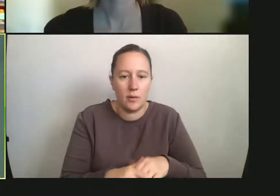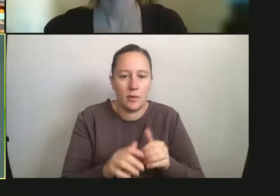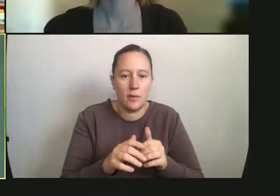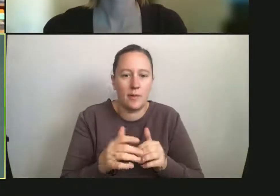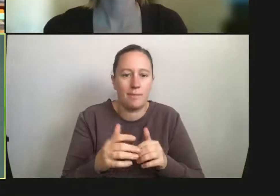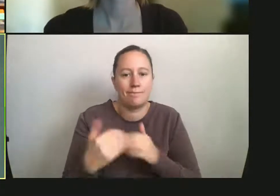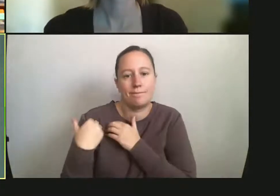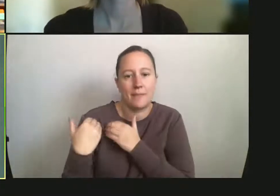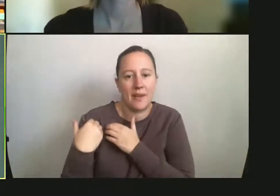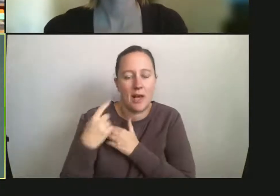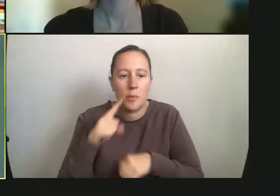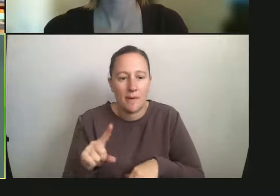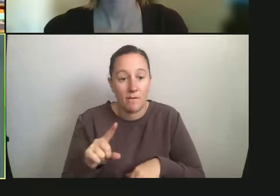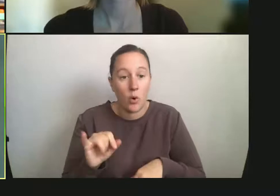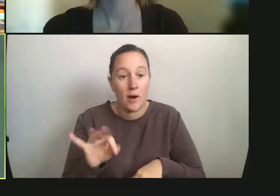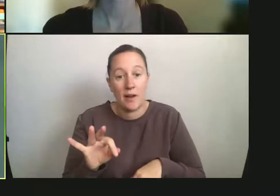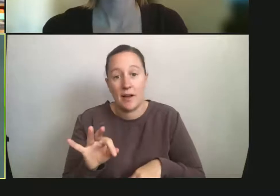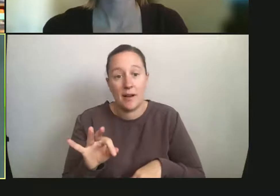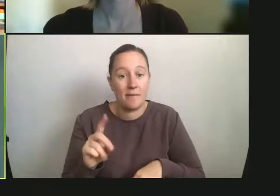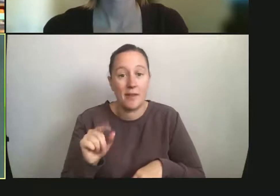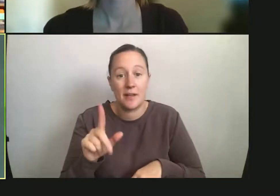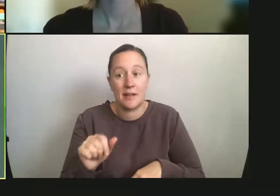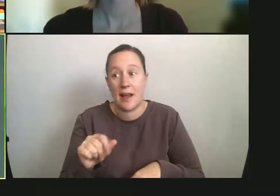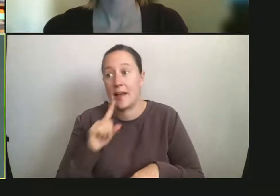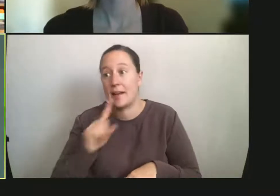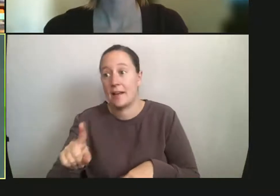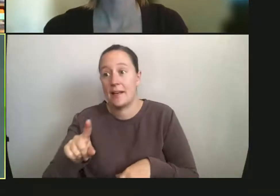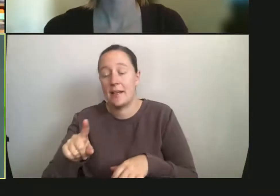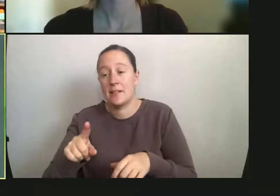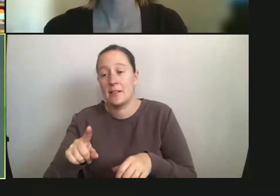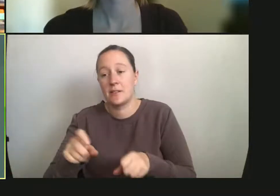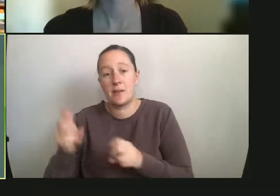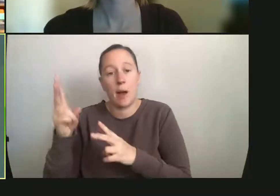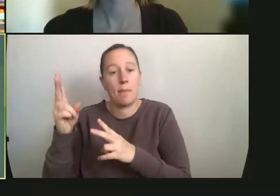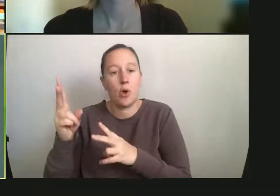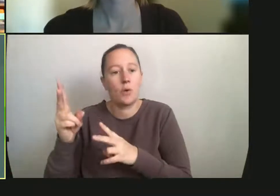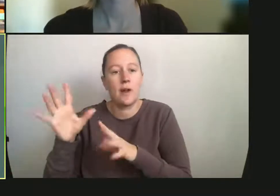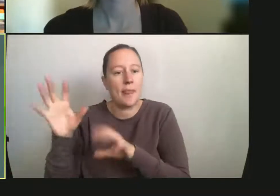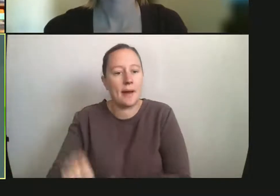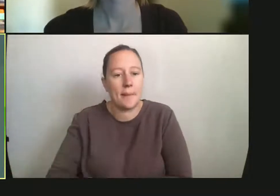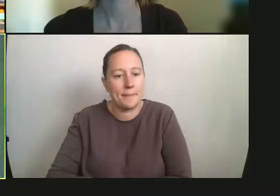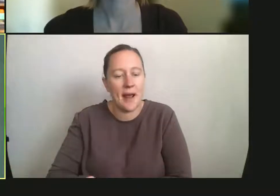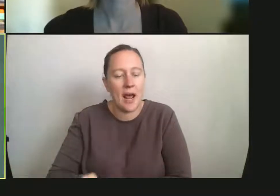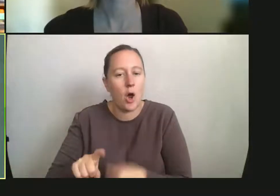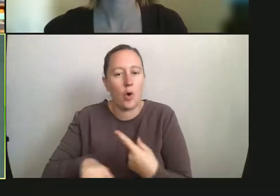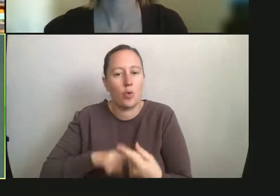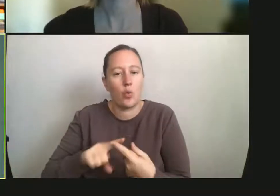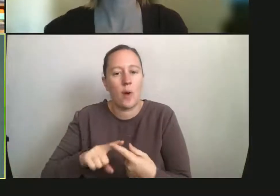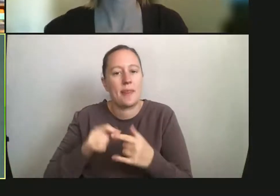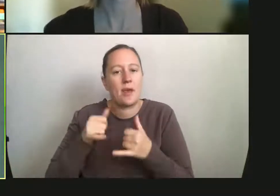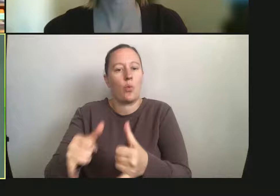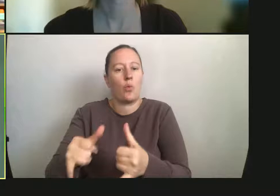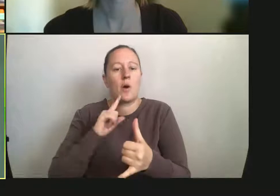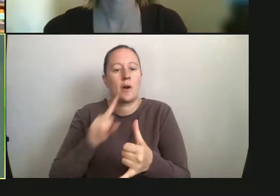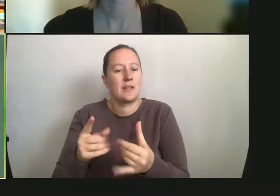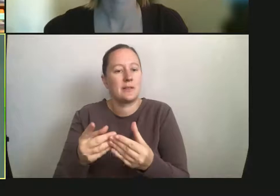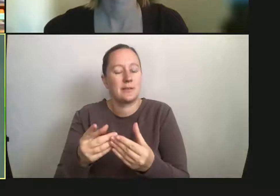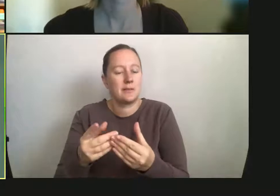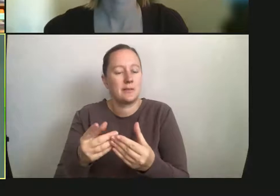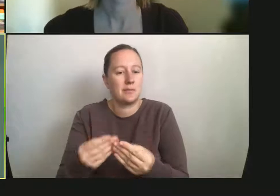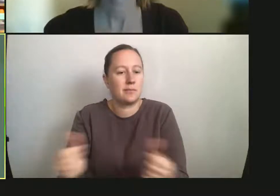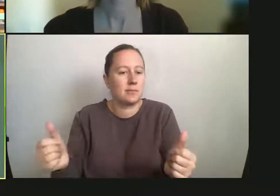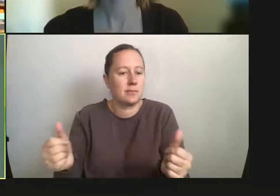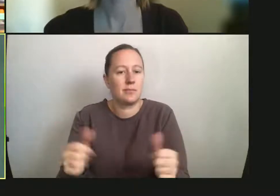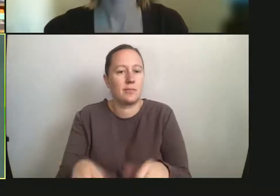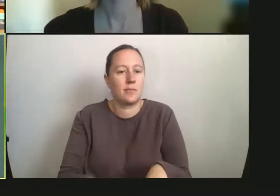accountable for, does the data go up there and then come down when the award is done? So what can you talk about in terms of compliance?